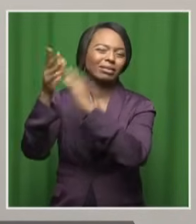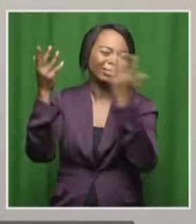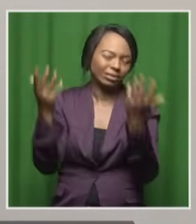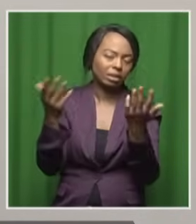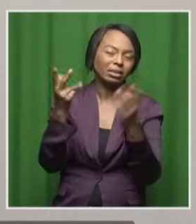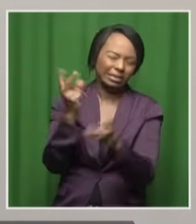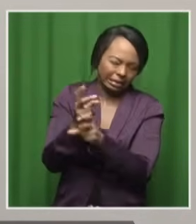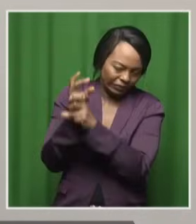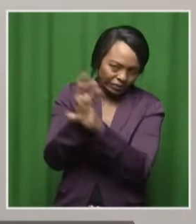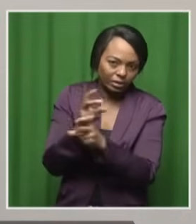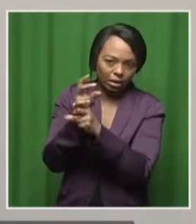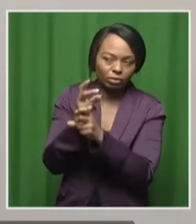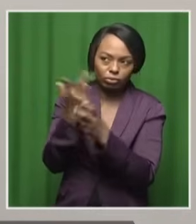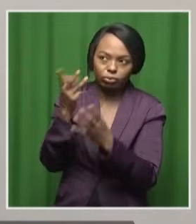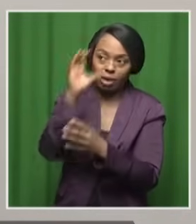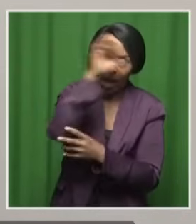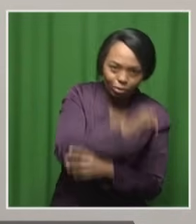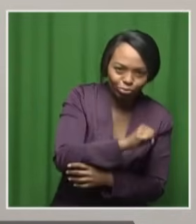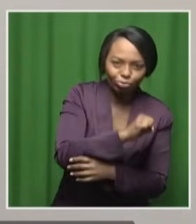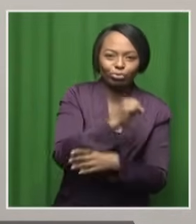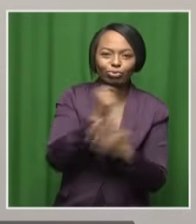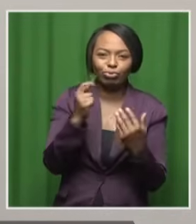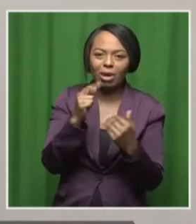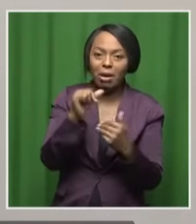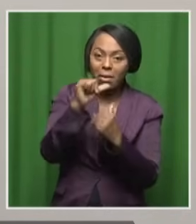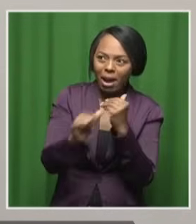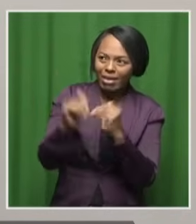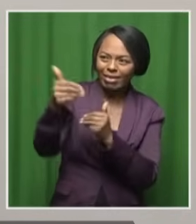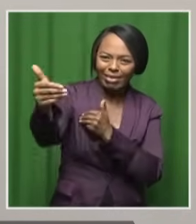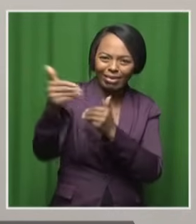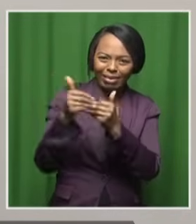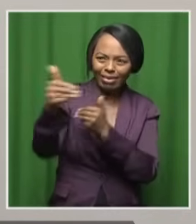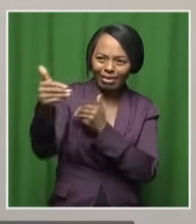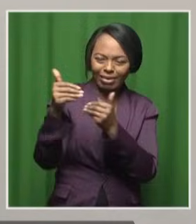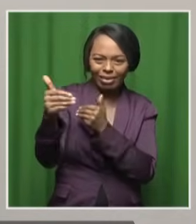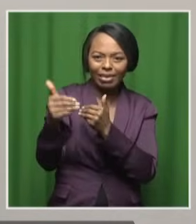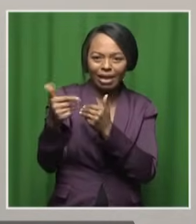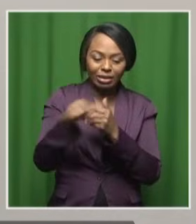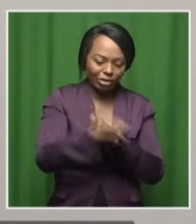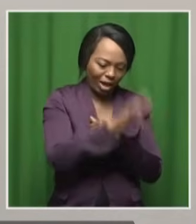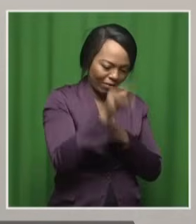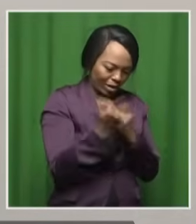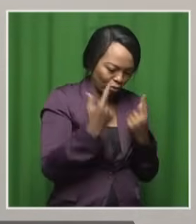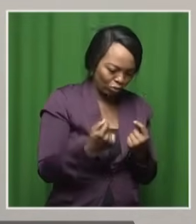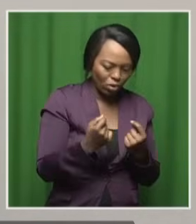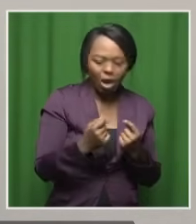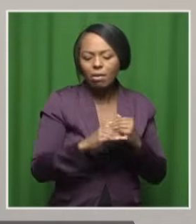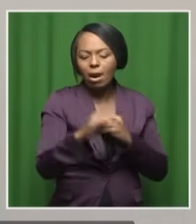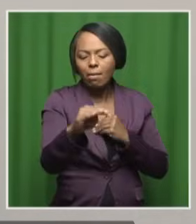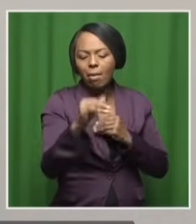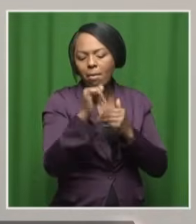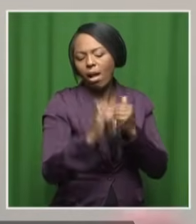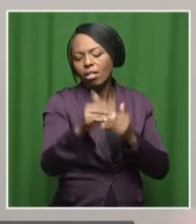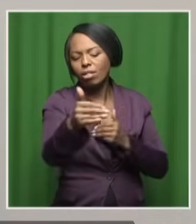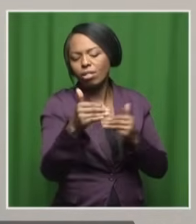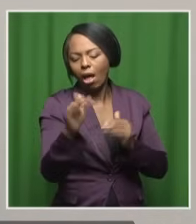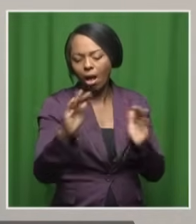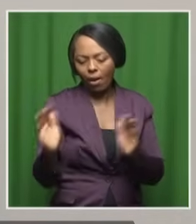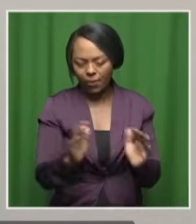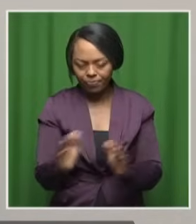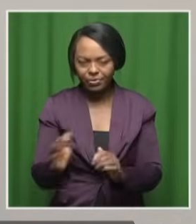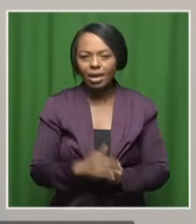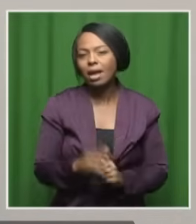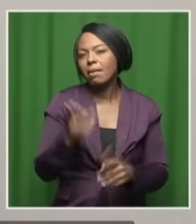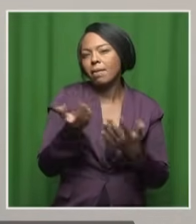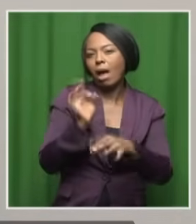at these things on average over a period of a month, which is exactly what South Africa does. So therefore, what I'm trying to say is to give you a